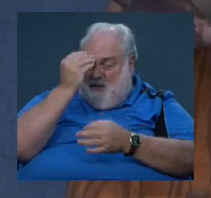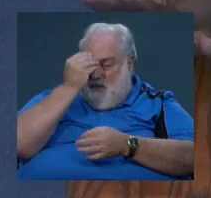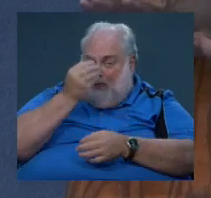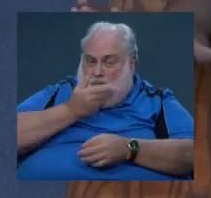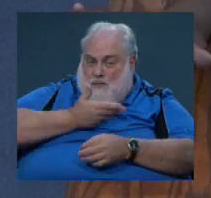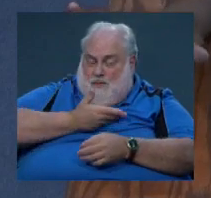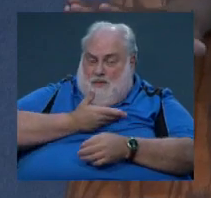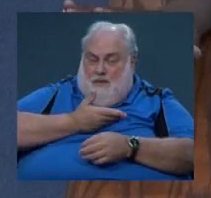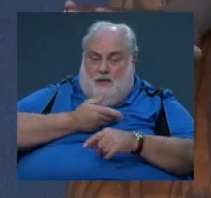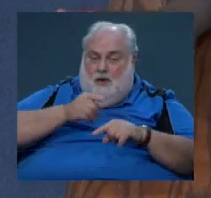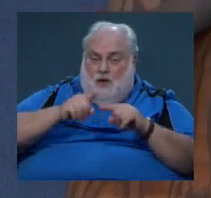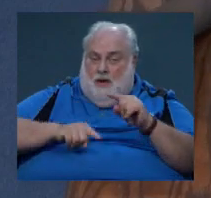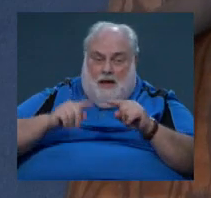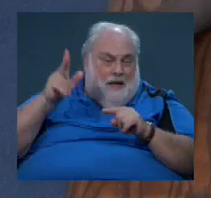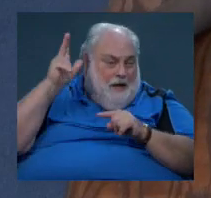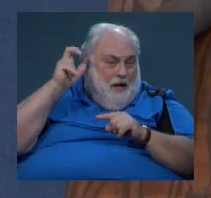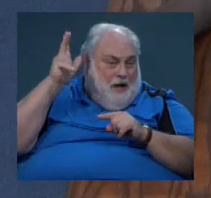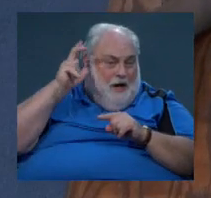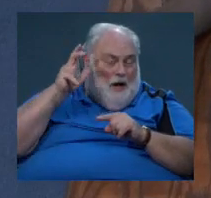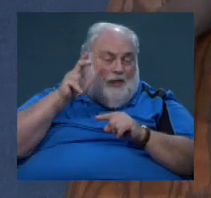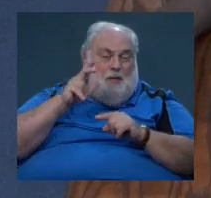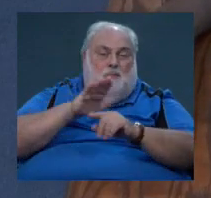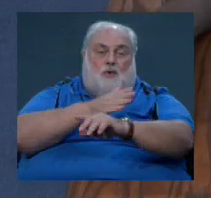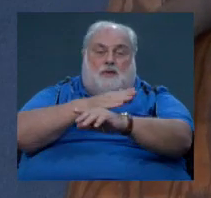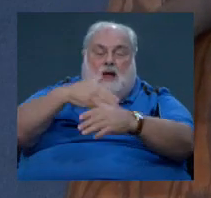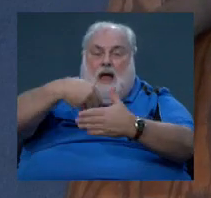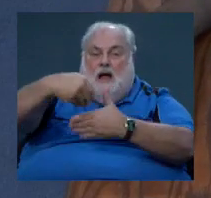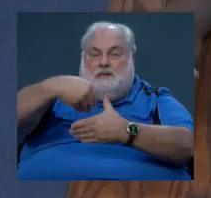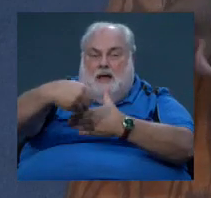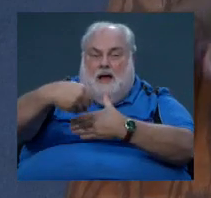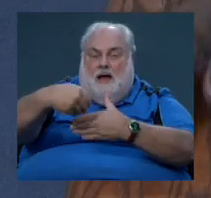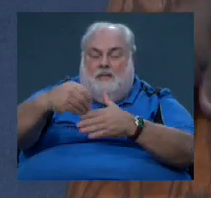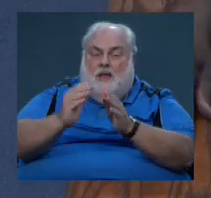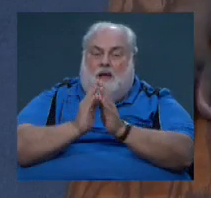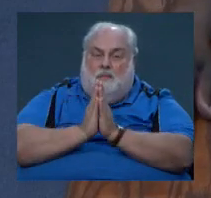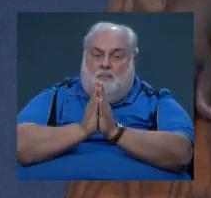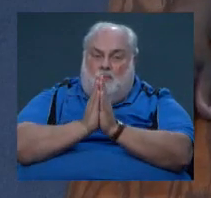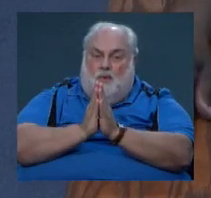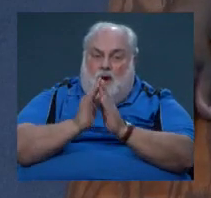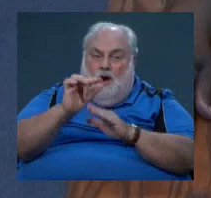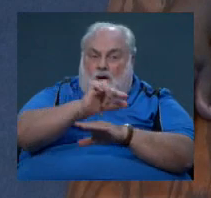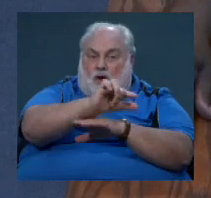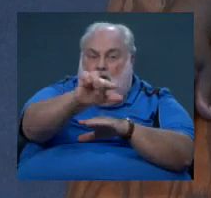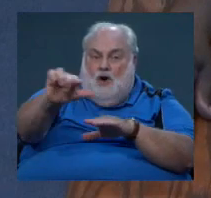that that you couldn't hear the music outside of the prayer garden. Well, that's not true.